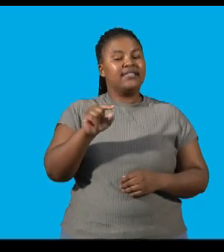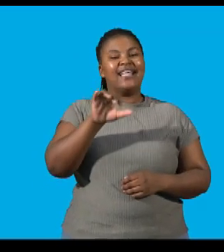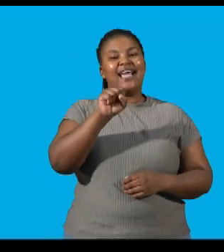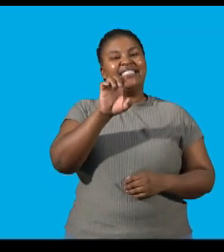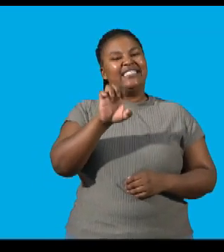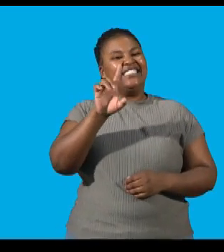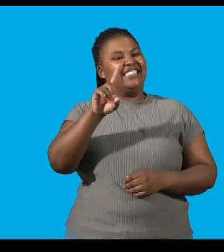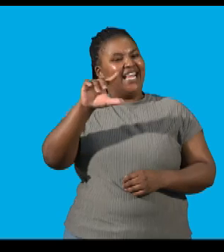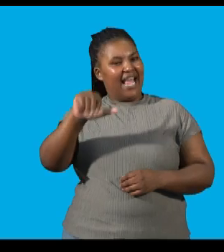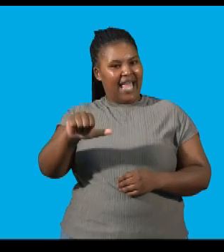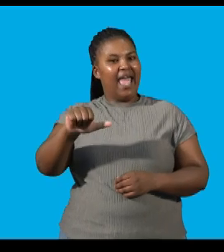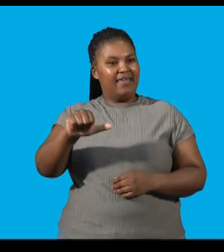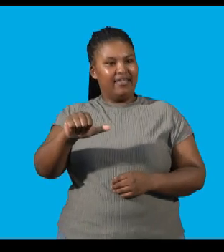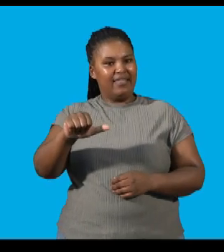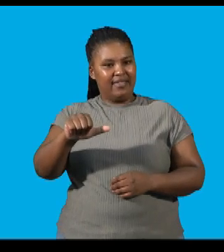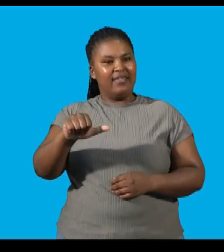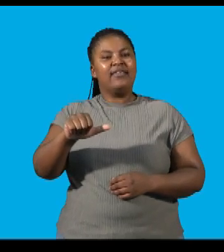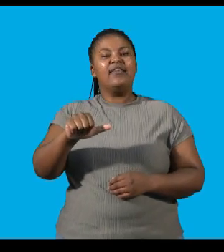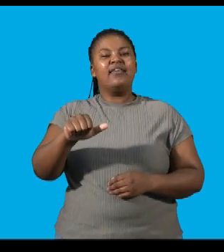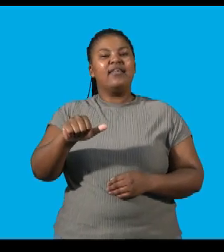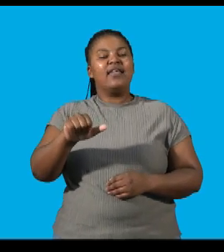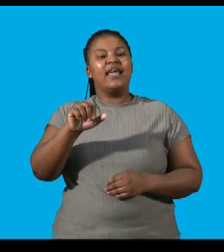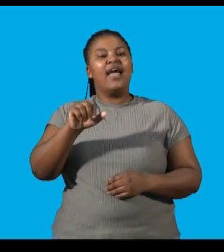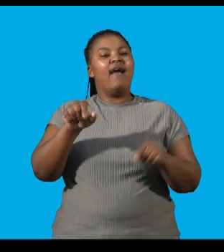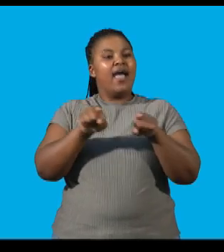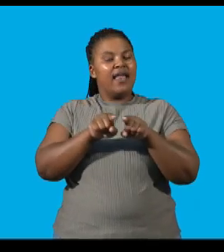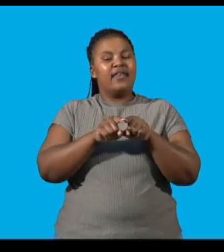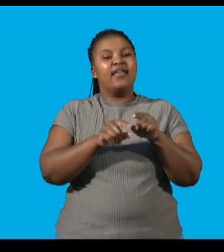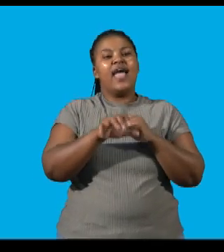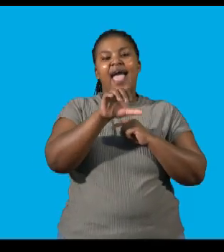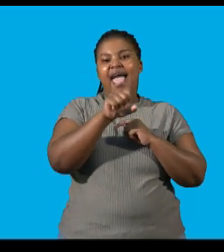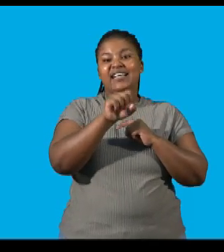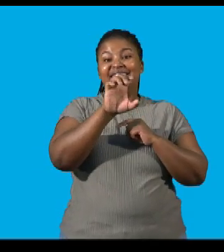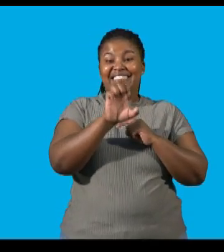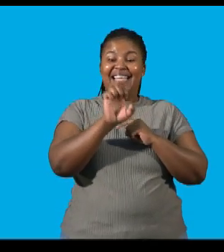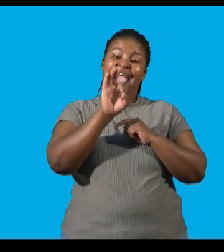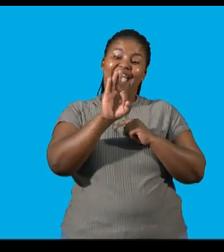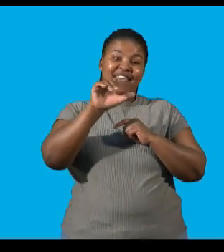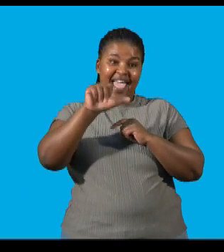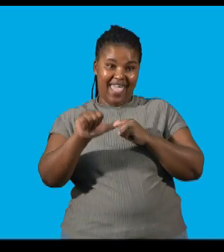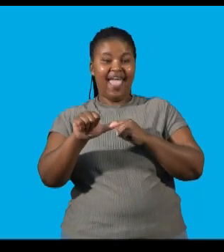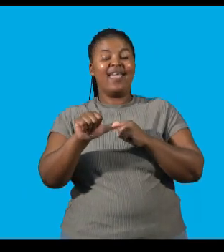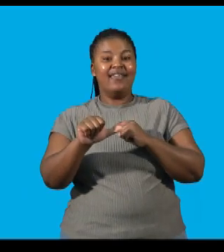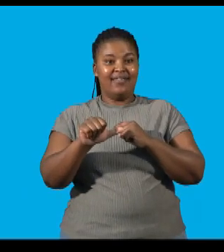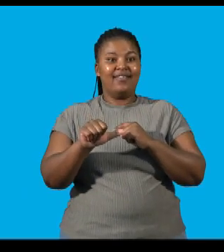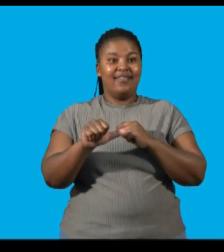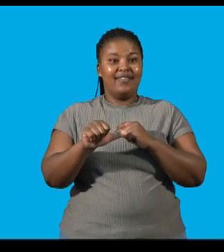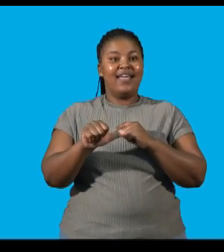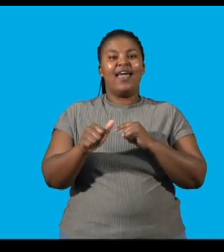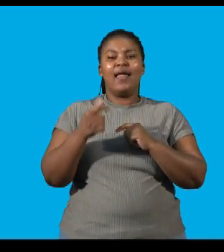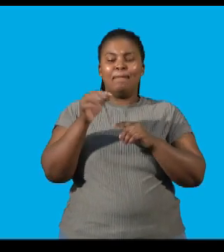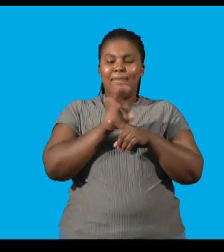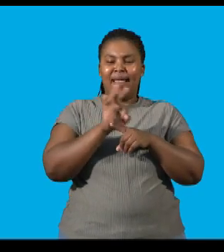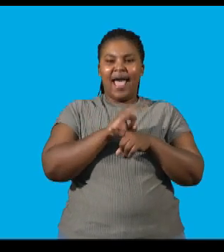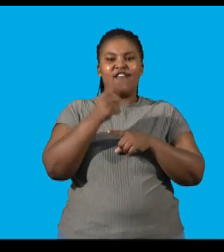the Small Enterprise Development Agency, the SEDA, and the Small Enterprise Finance Agency